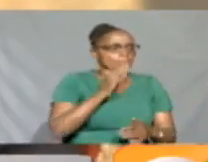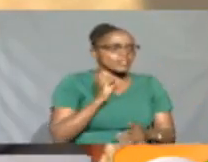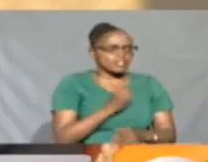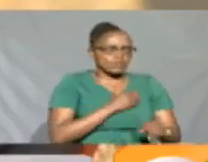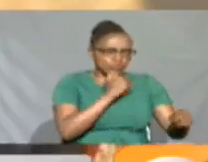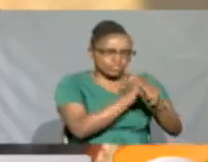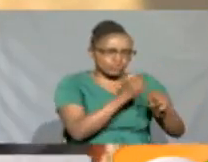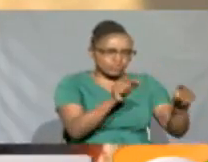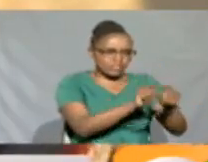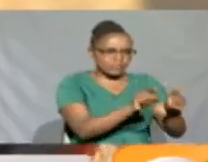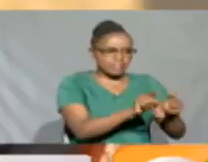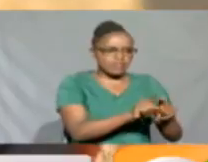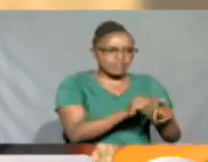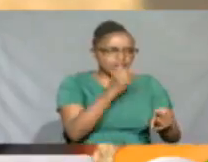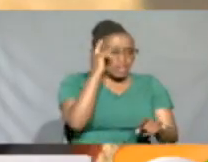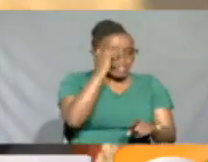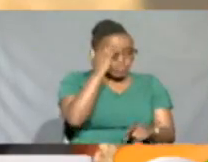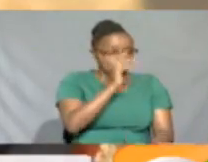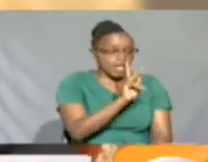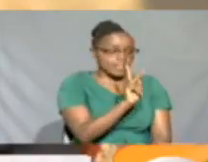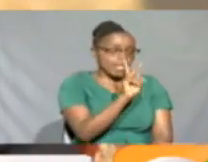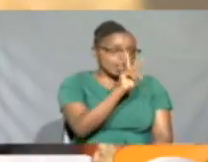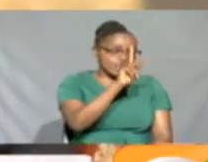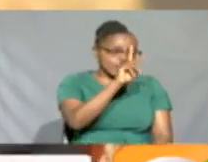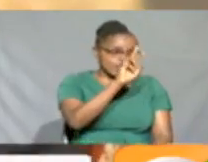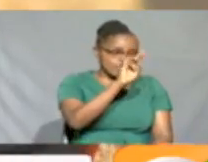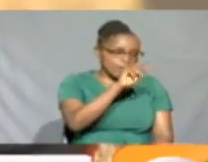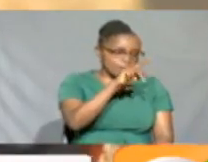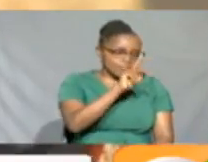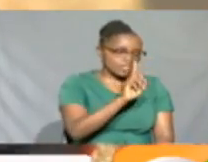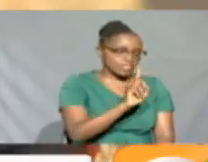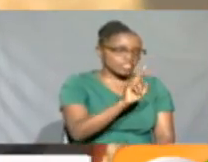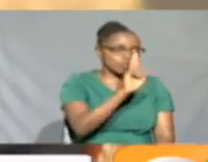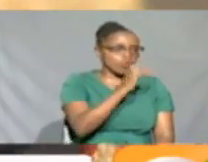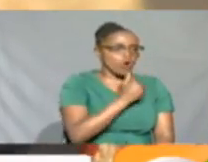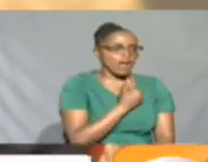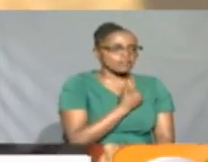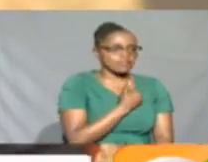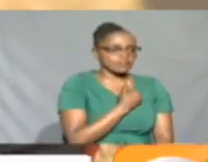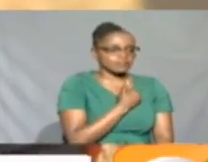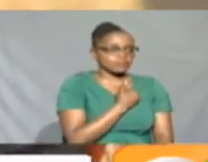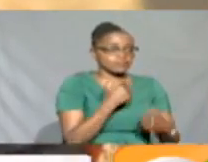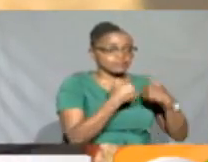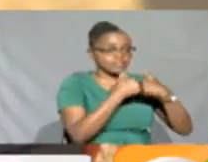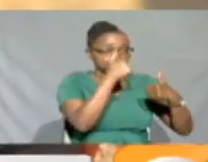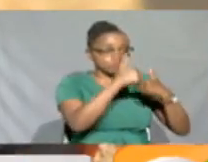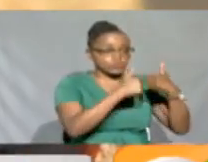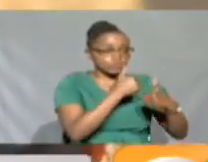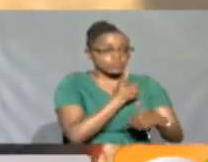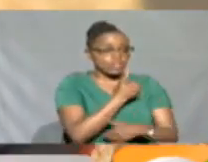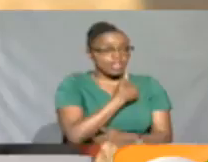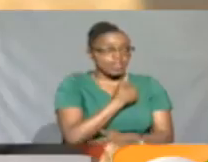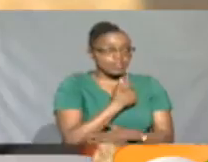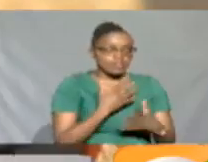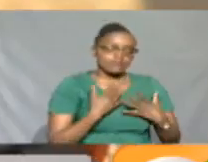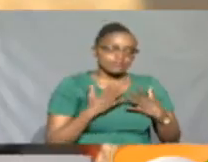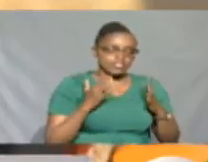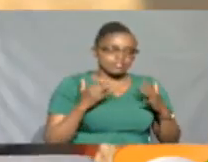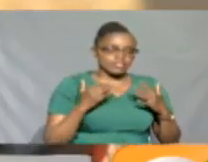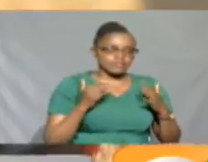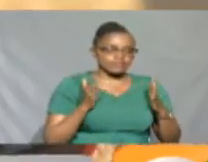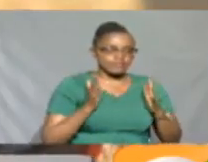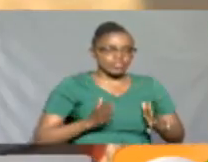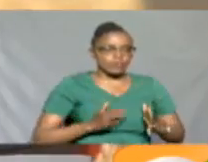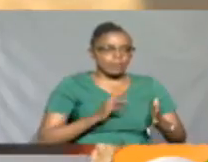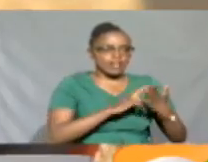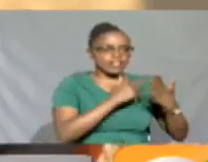and we do that. And that's why you have KMPDU. And further than that, the challenges we face in human resources in health.